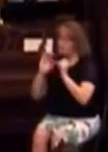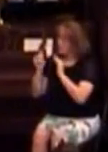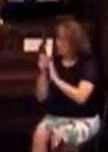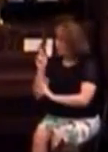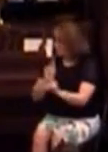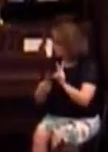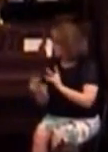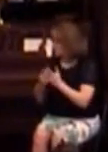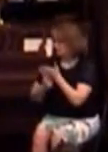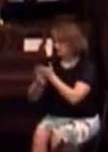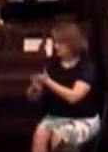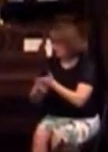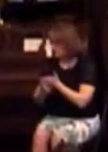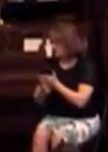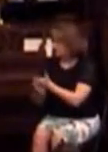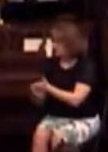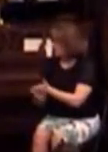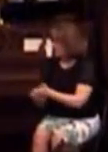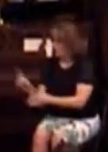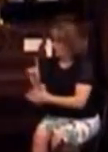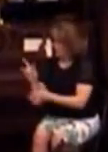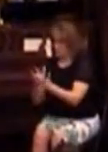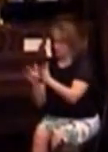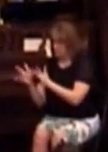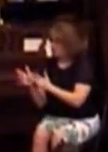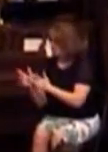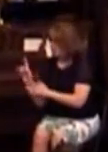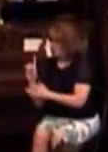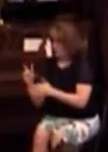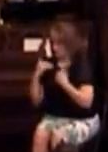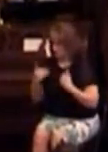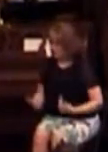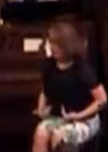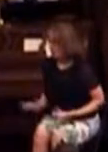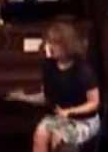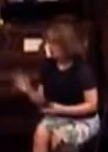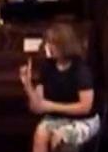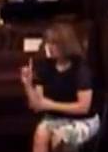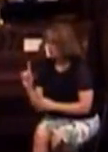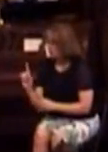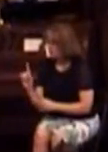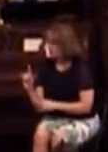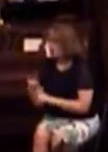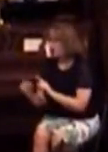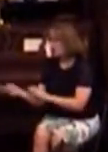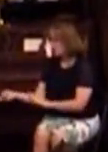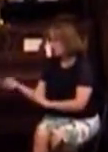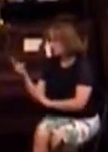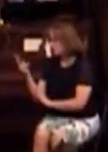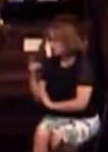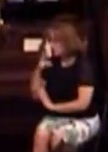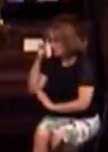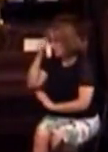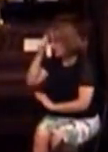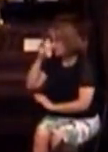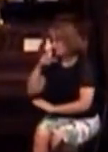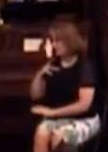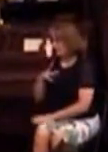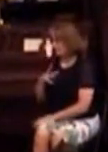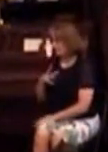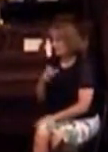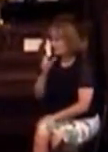that Jesus is not where he belongs is these two guys, two blind guys. They're not really